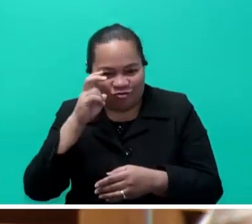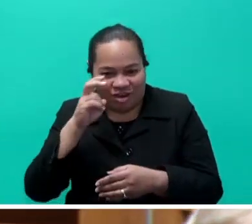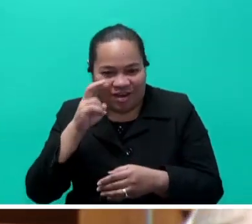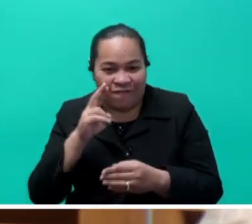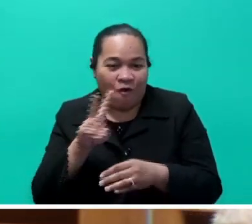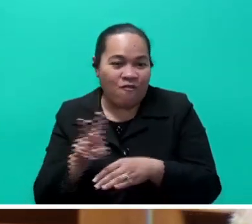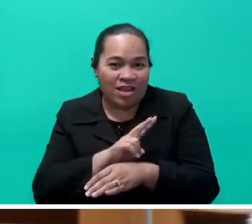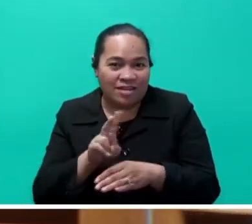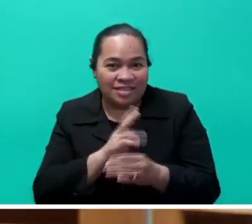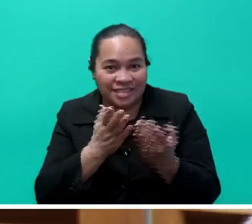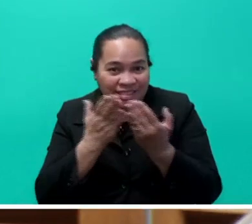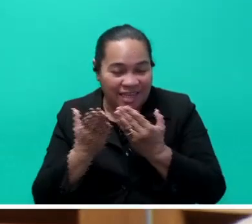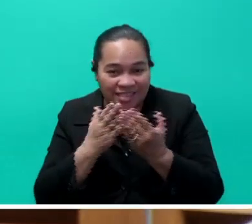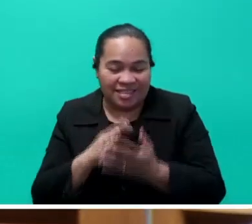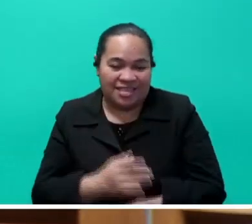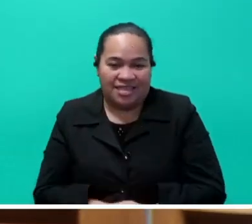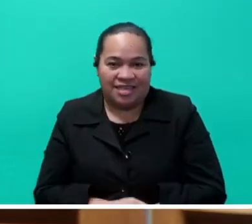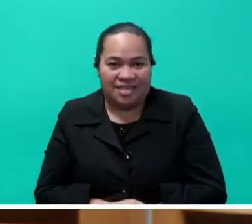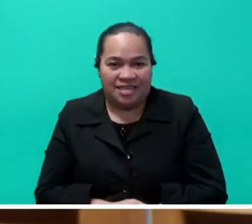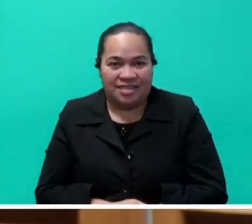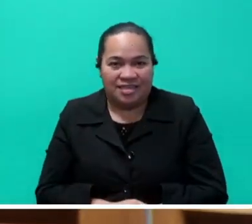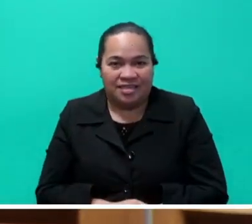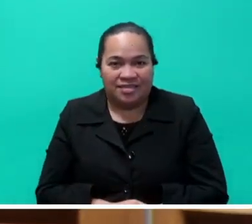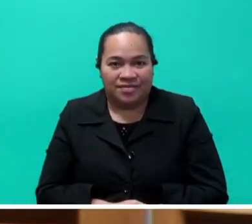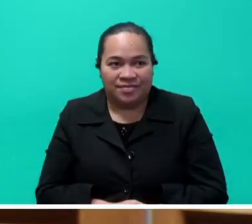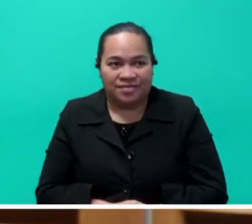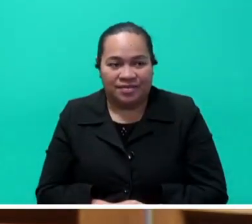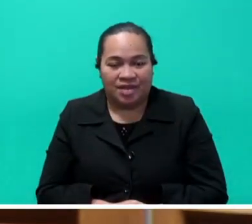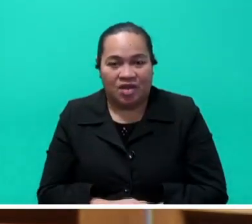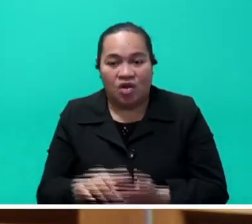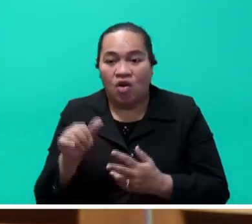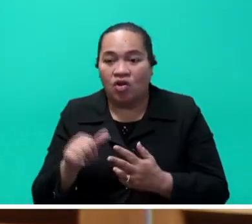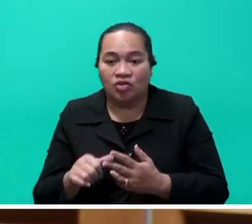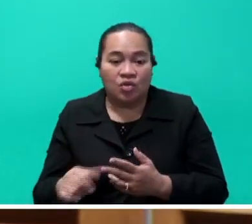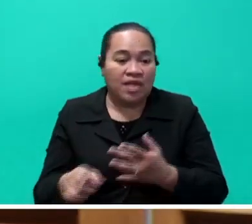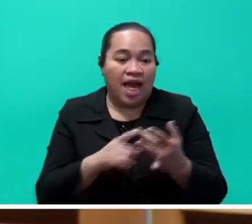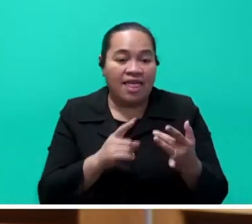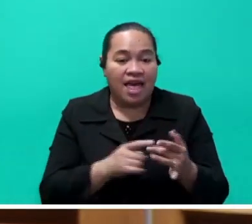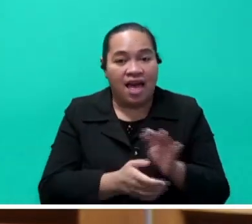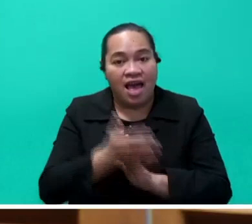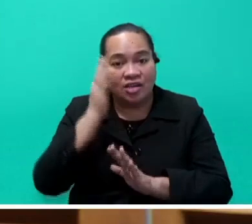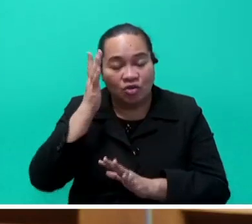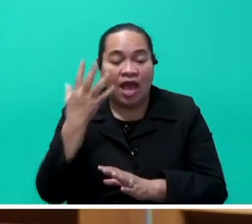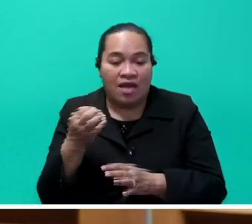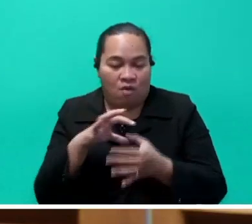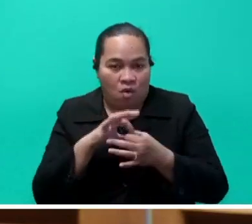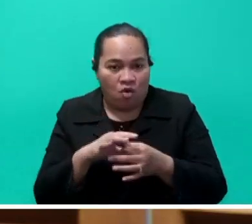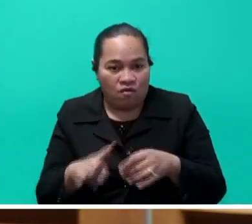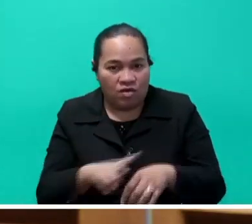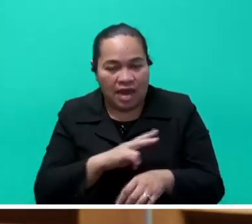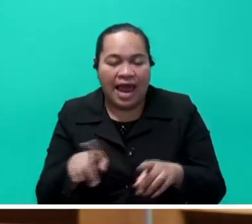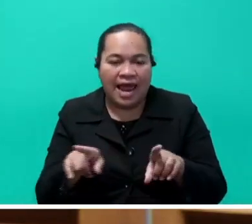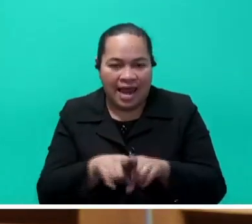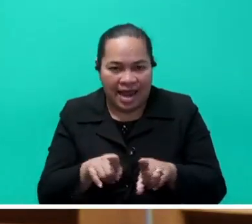studies, and also supported by various secondary schools like Ratukanda